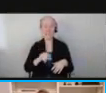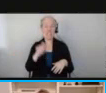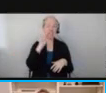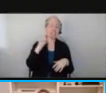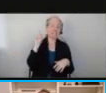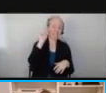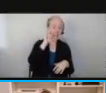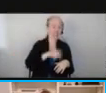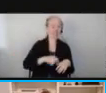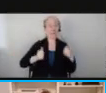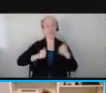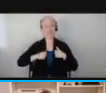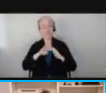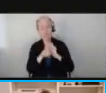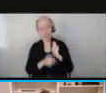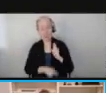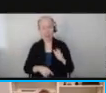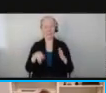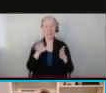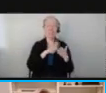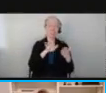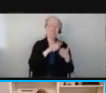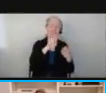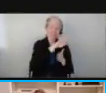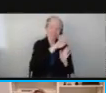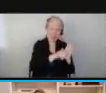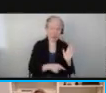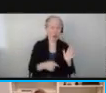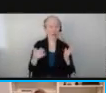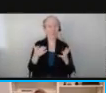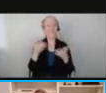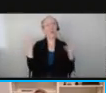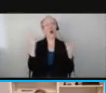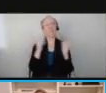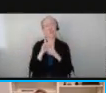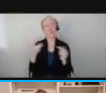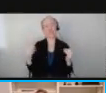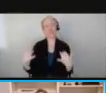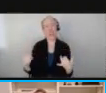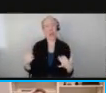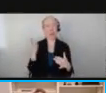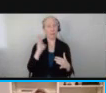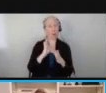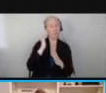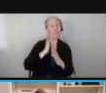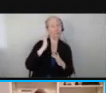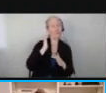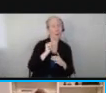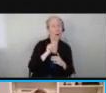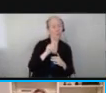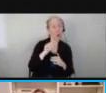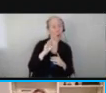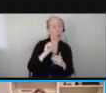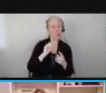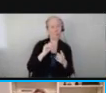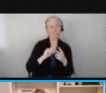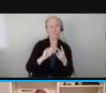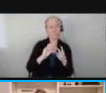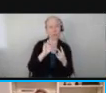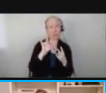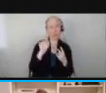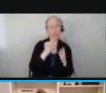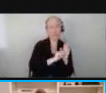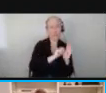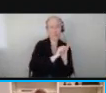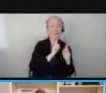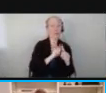Astronauts today are far more diverse than the Mercury and Apollo era, as you've been hearing, but they have at least one thing in common. In fact, they have it